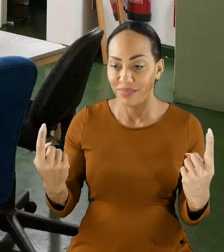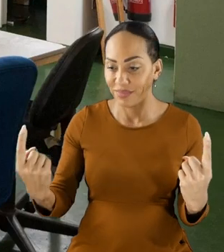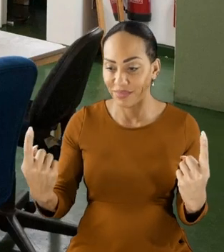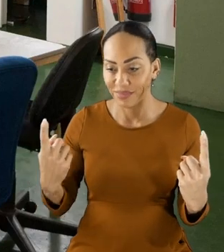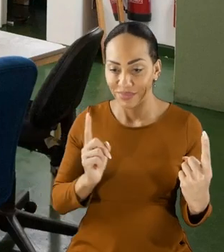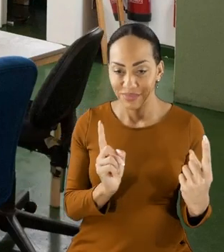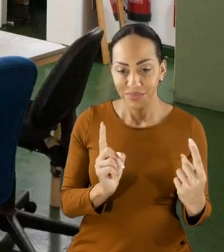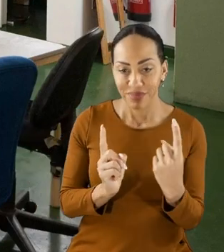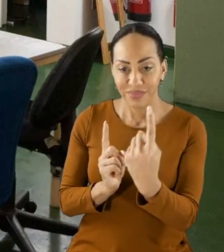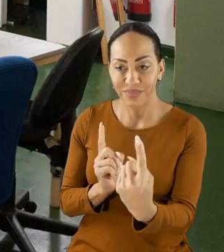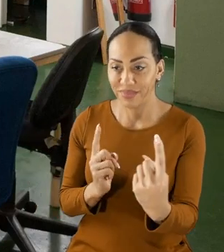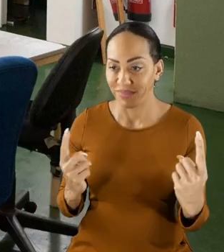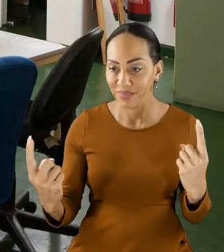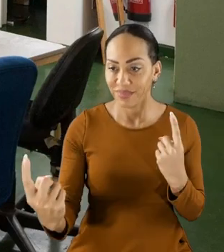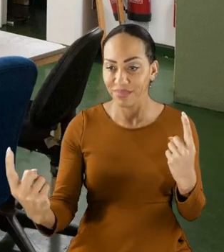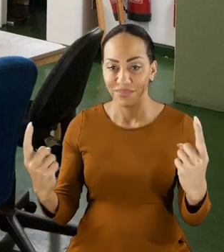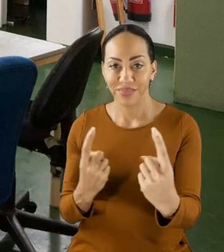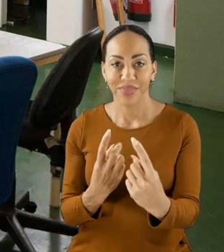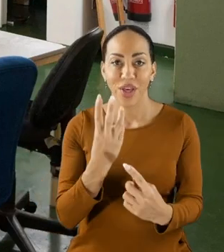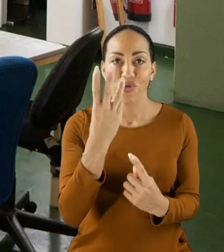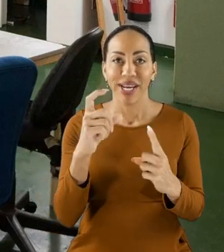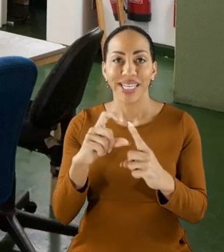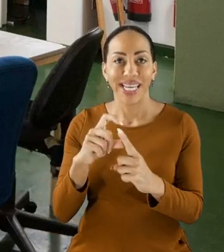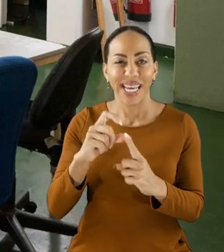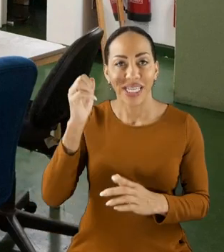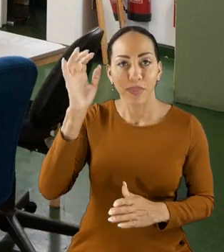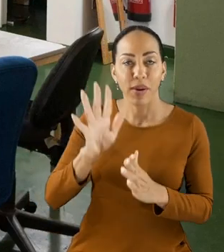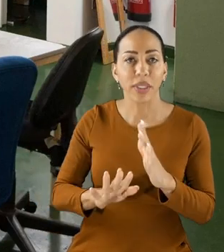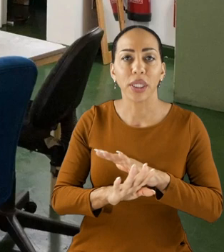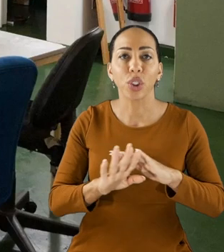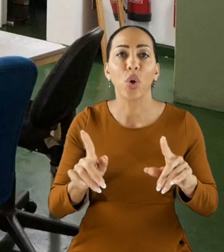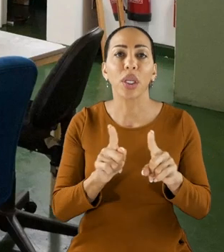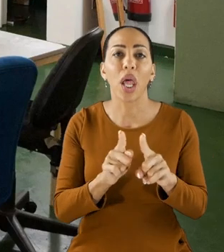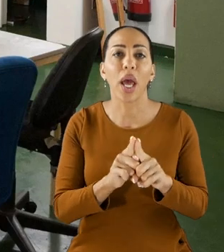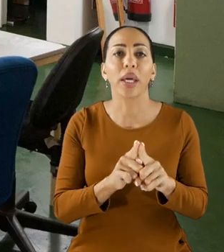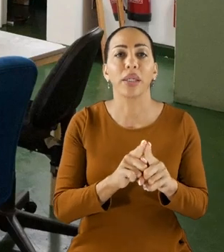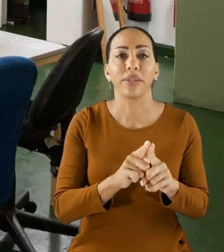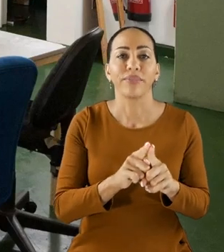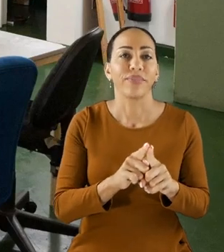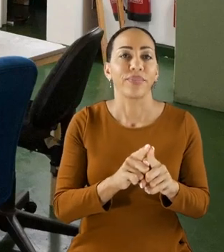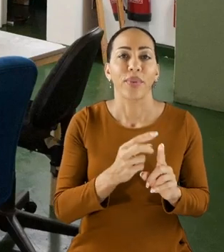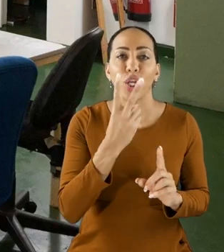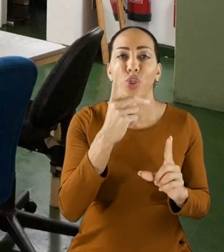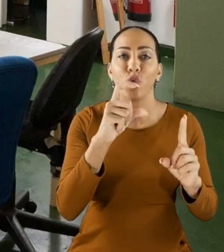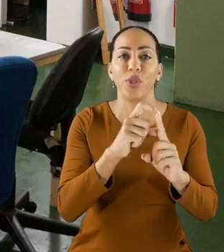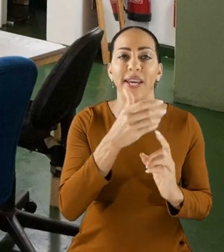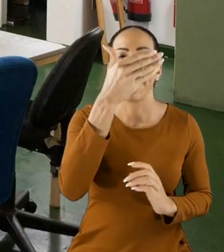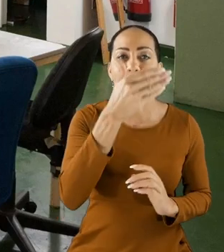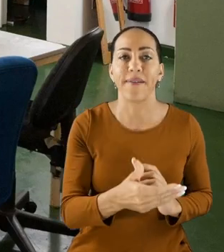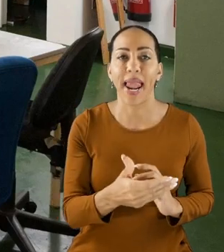ourselves behind and around. And so there's a real physical three-dimensional experience. It's not that sort of